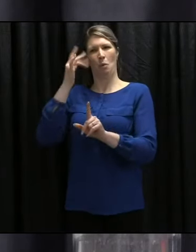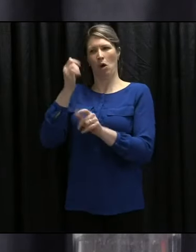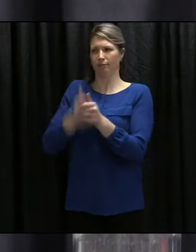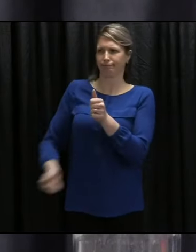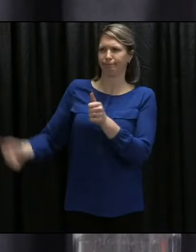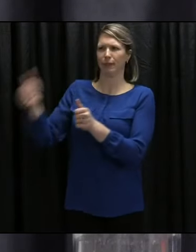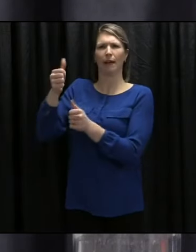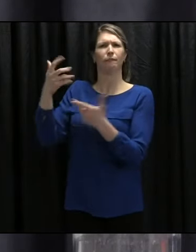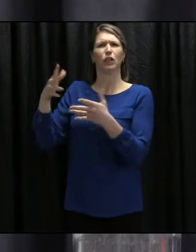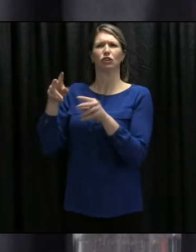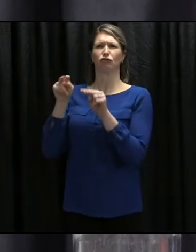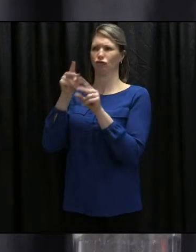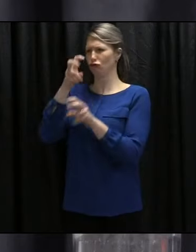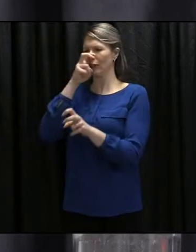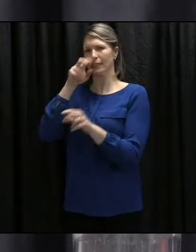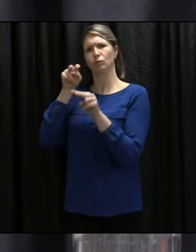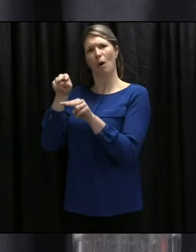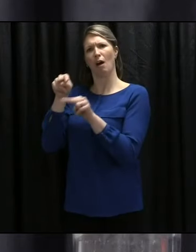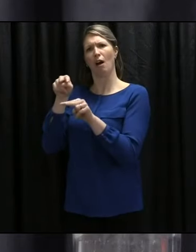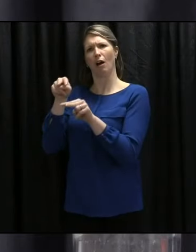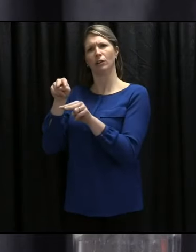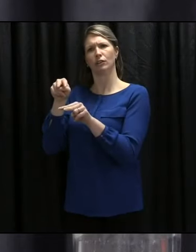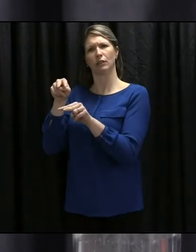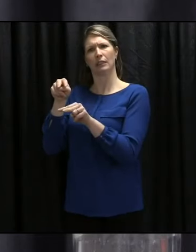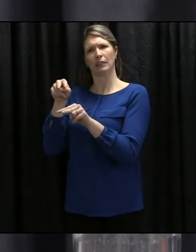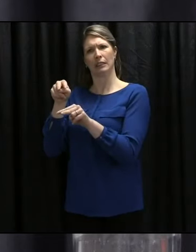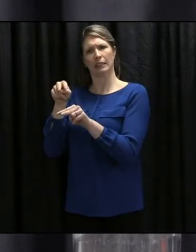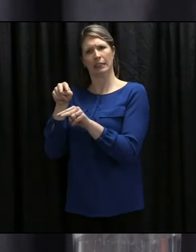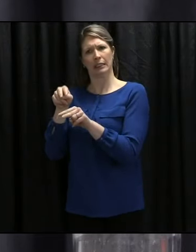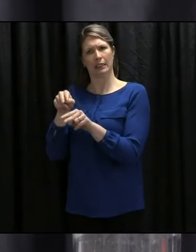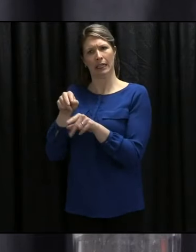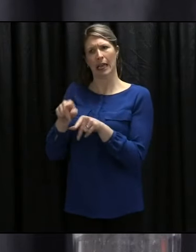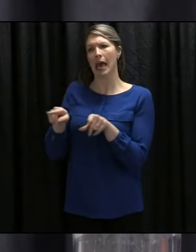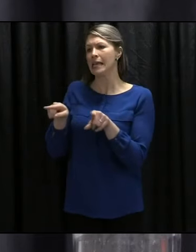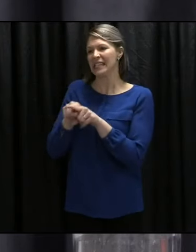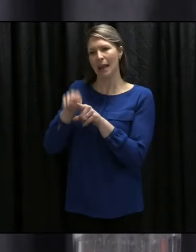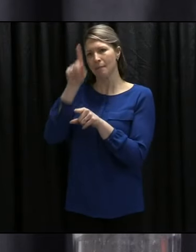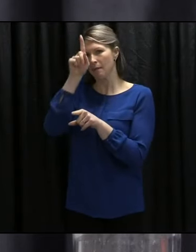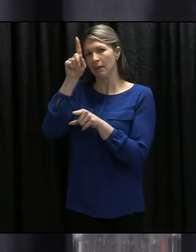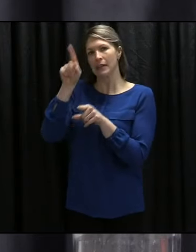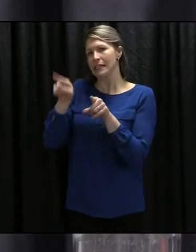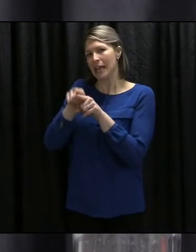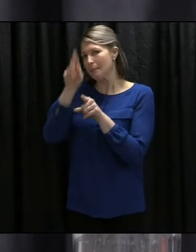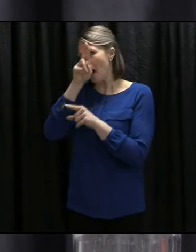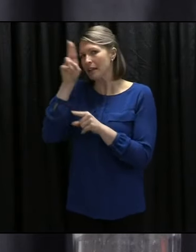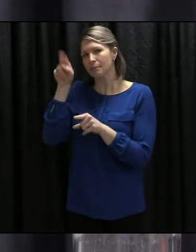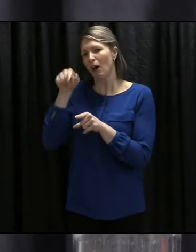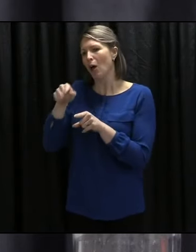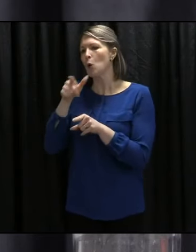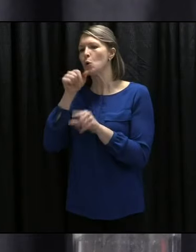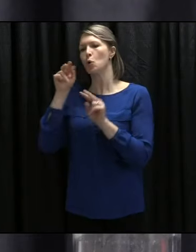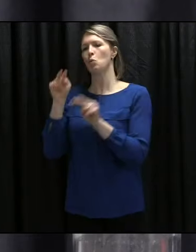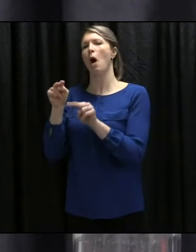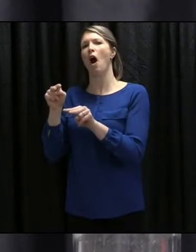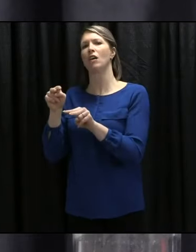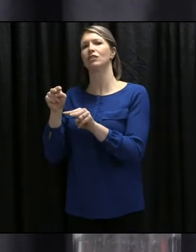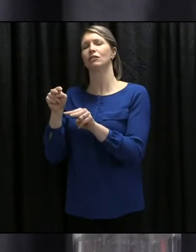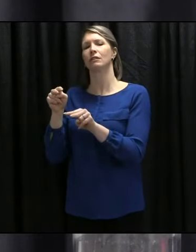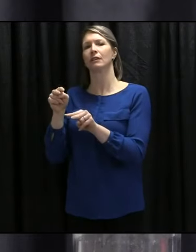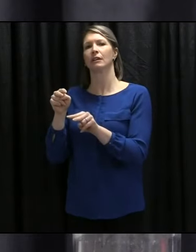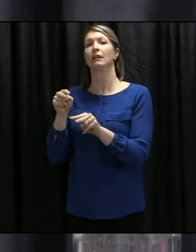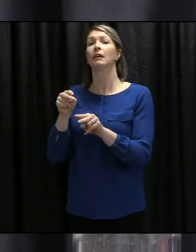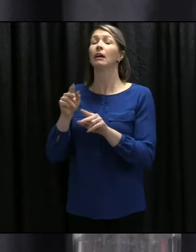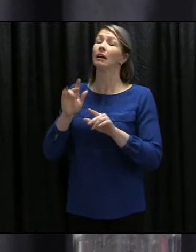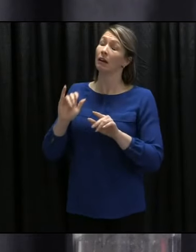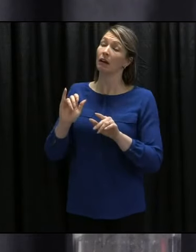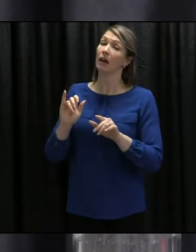are. So we inspect and accredit RHA facilities on a completely different cycle. But there are